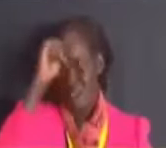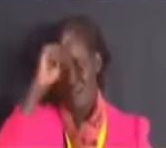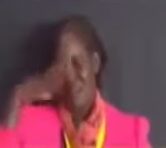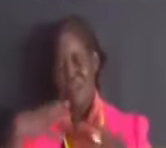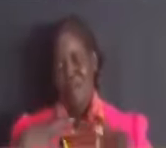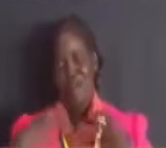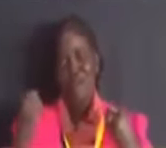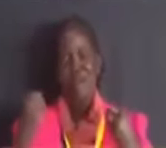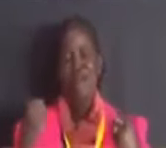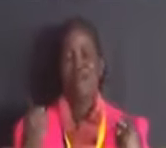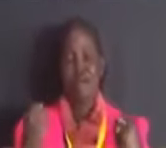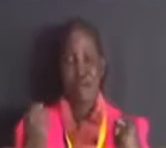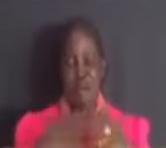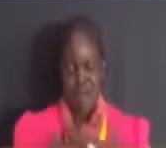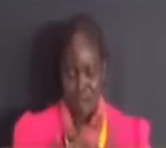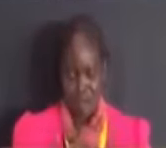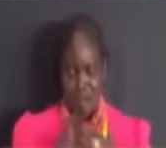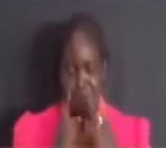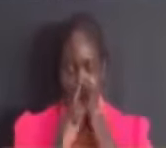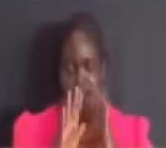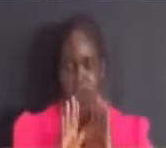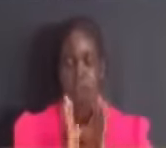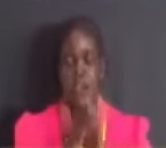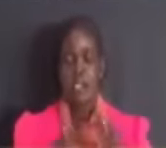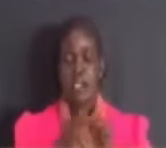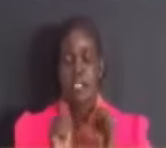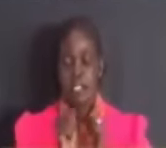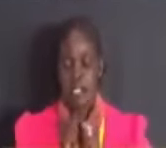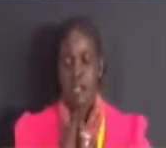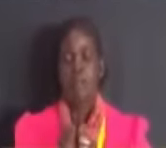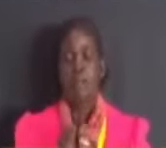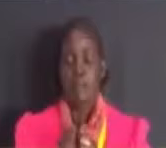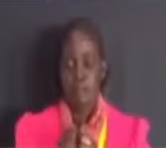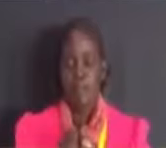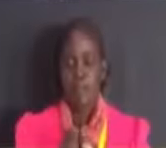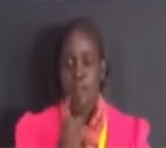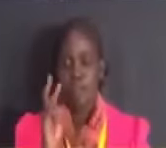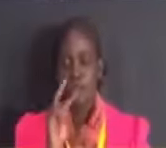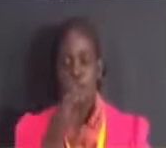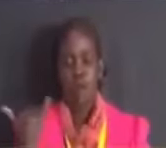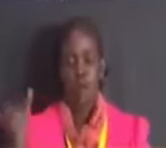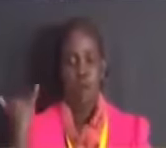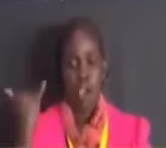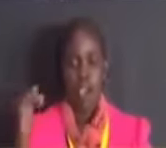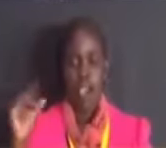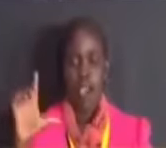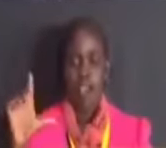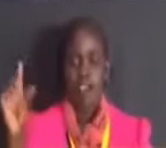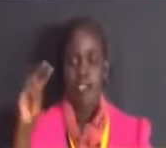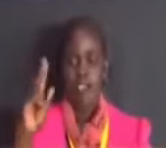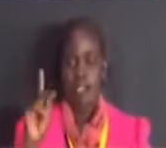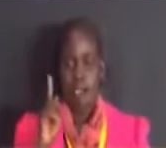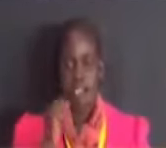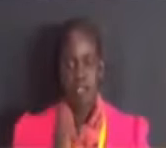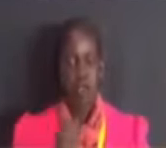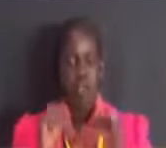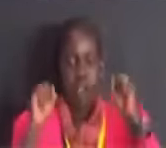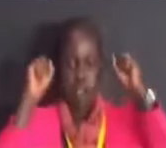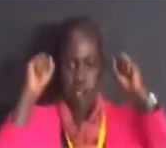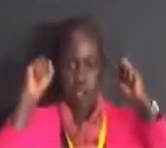mtapona. Your Excellency, nikimalizia kama wakili. Tumeona juzi LSK, Your Excellency, wakifanya